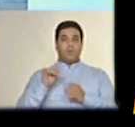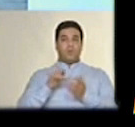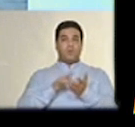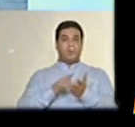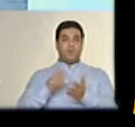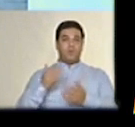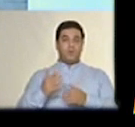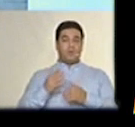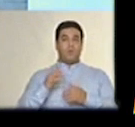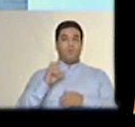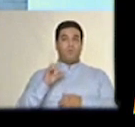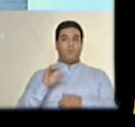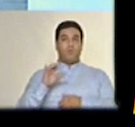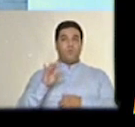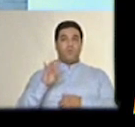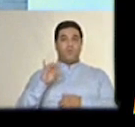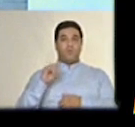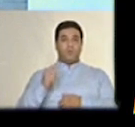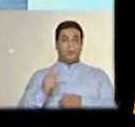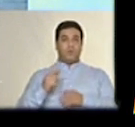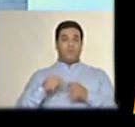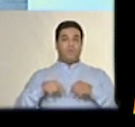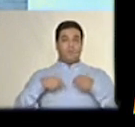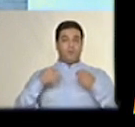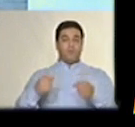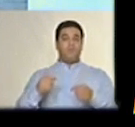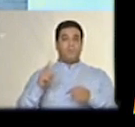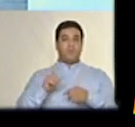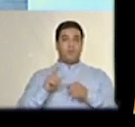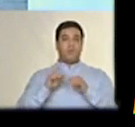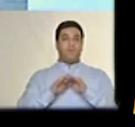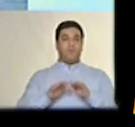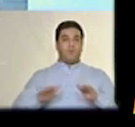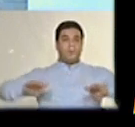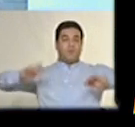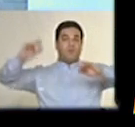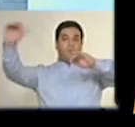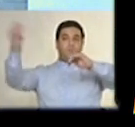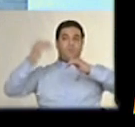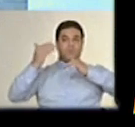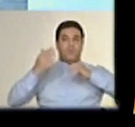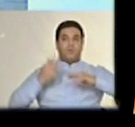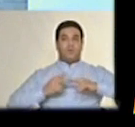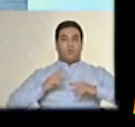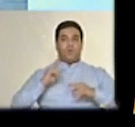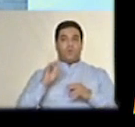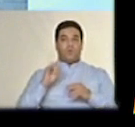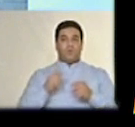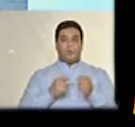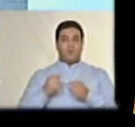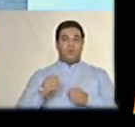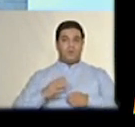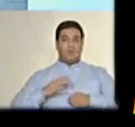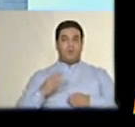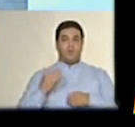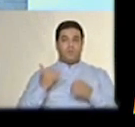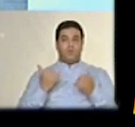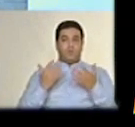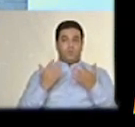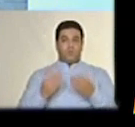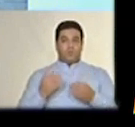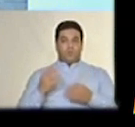ziyoratgohlari Boburning vasiyatiga muvofiq farzandlari uning xokini Qobulga keltirishgan. Bugungi